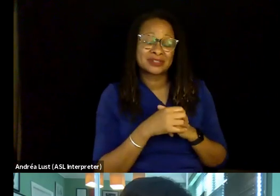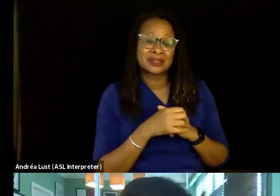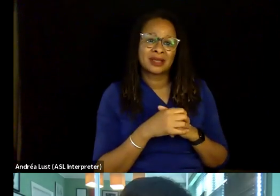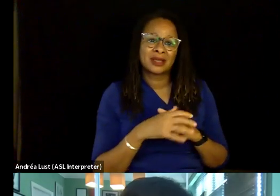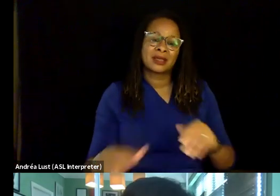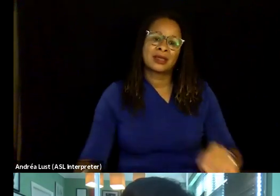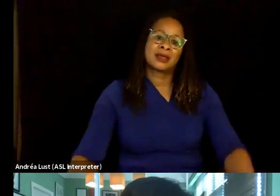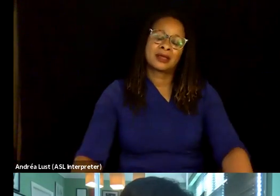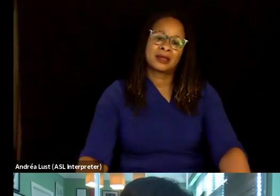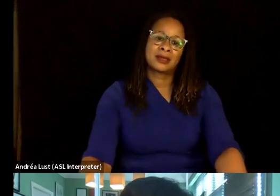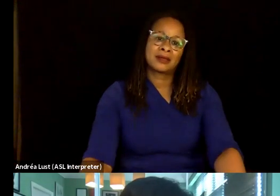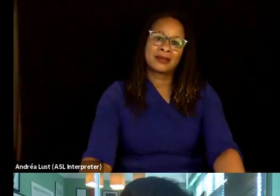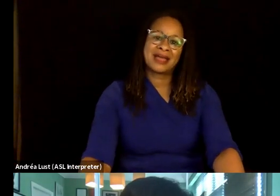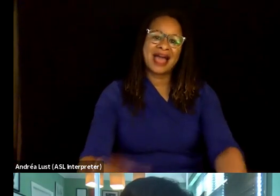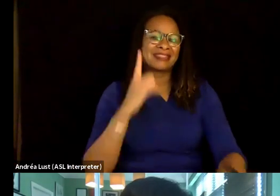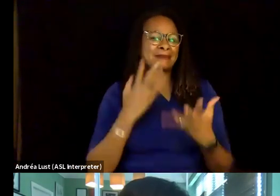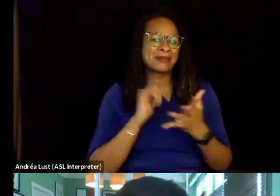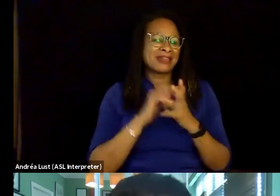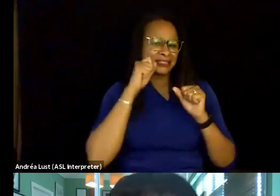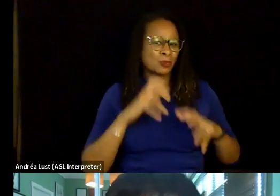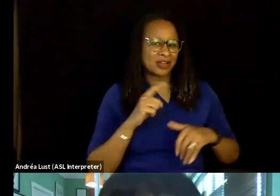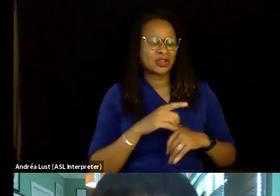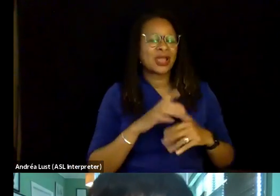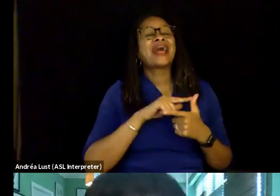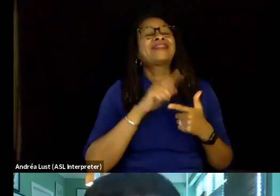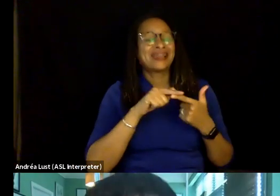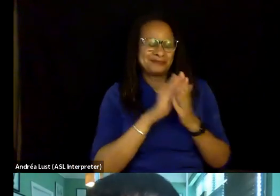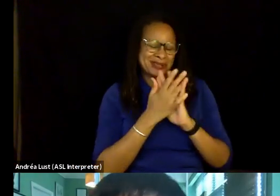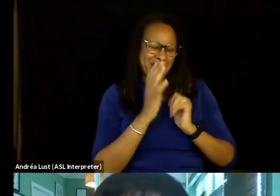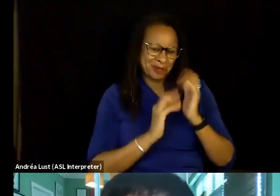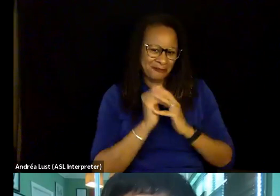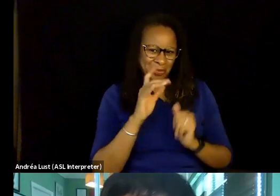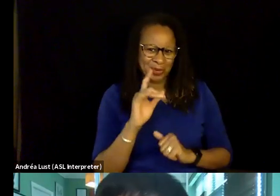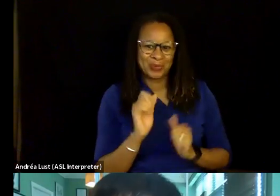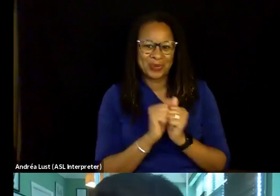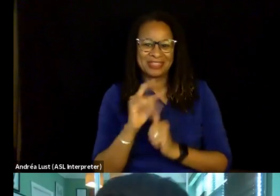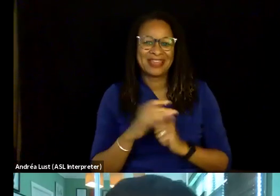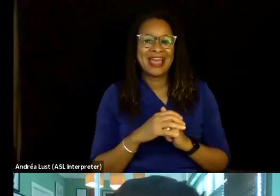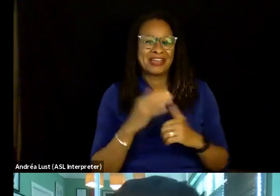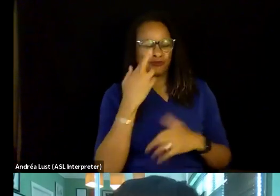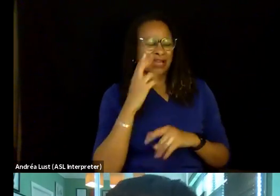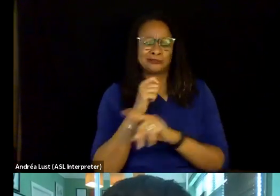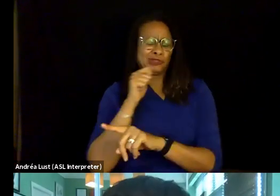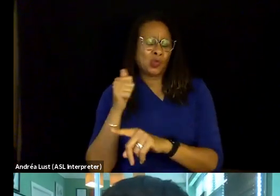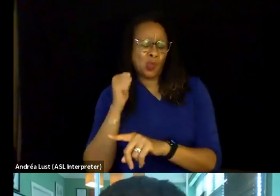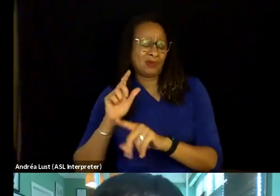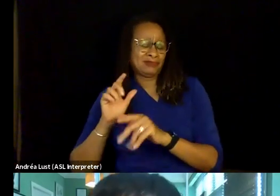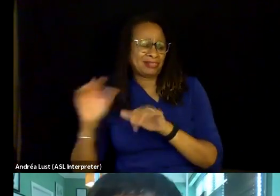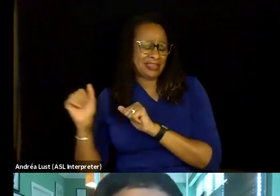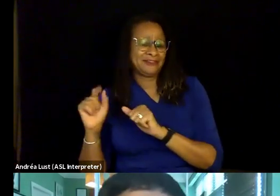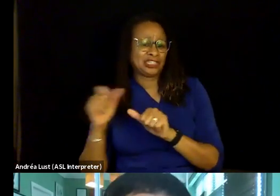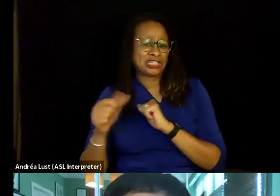don't know, maybe that surprised you. And then you got used to it. And then you knew we weren't leaving, you're like, oh, whatever,